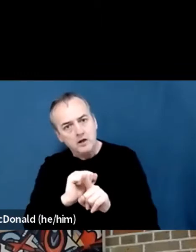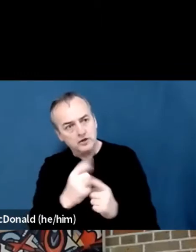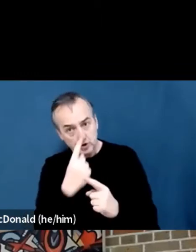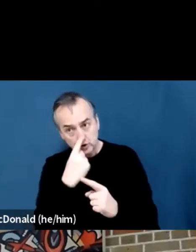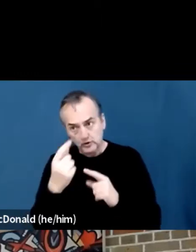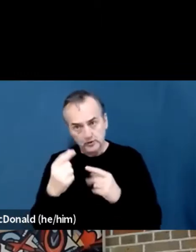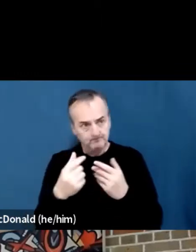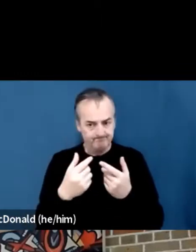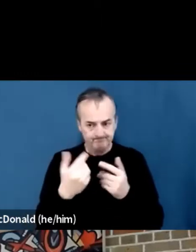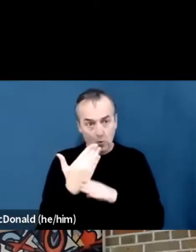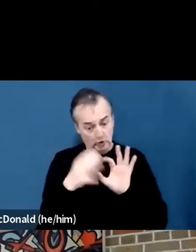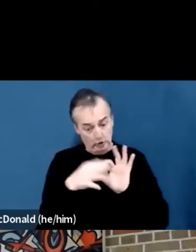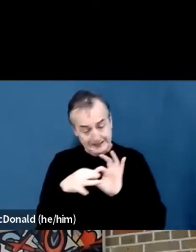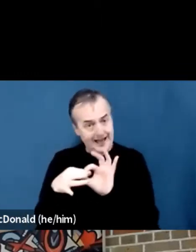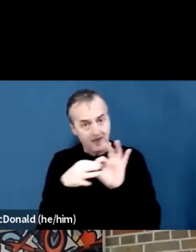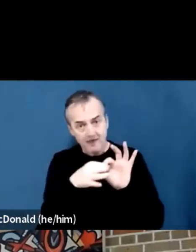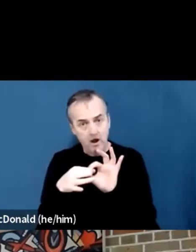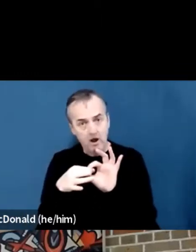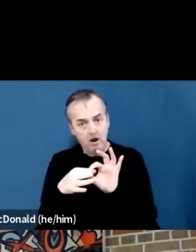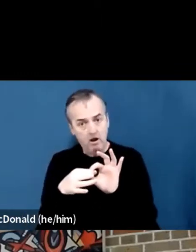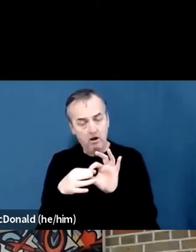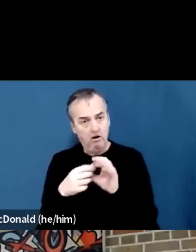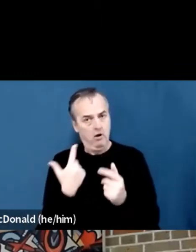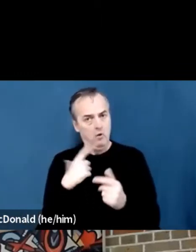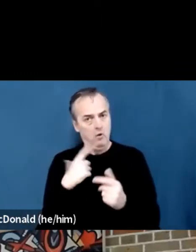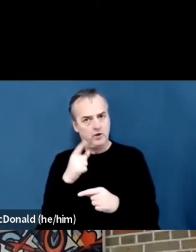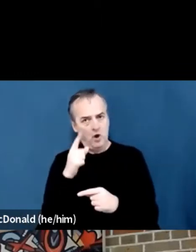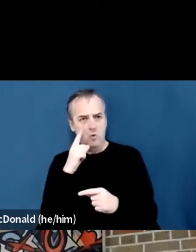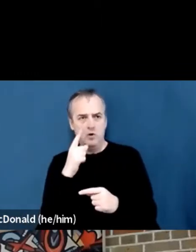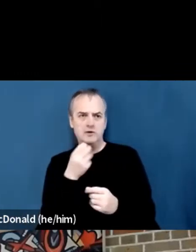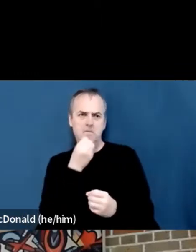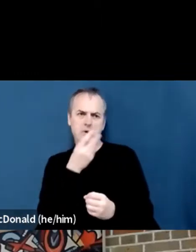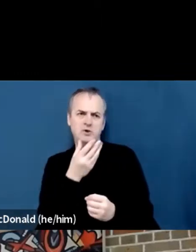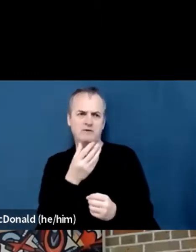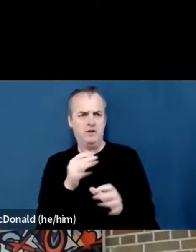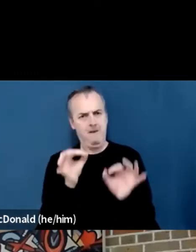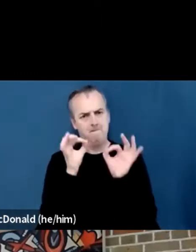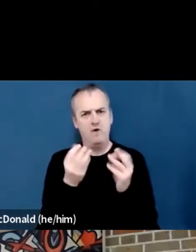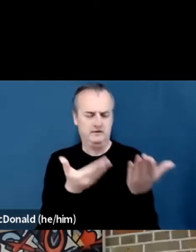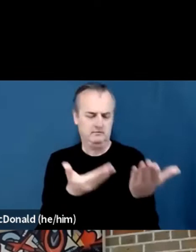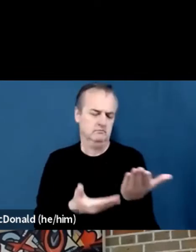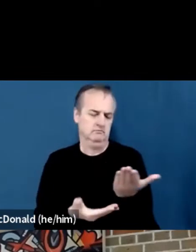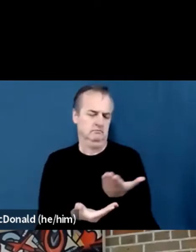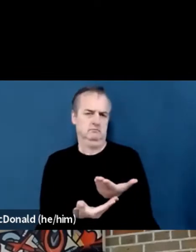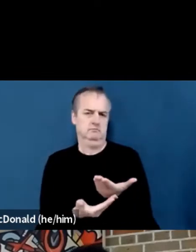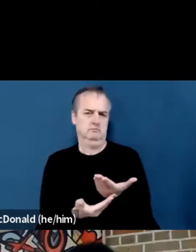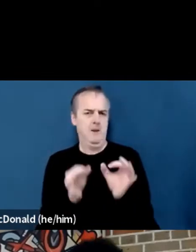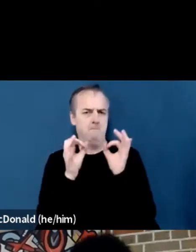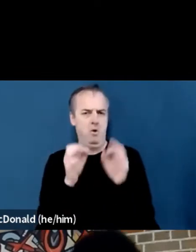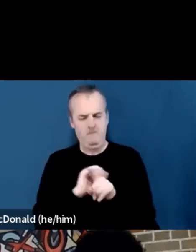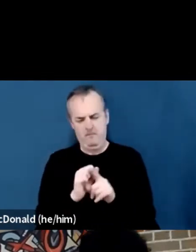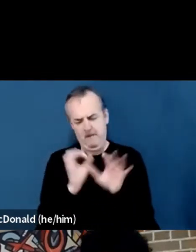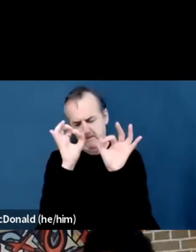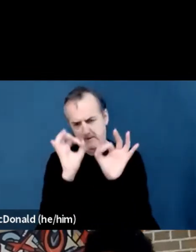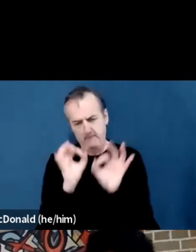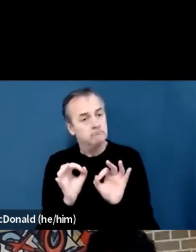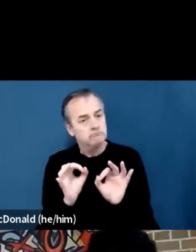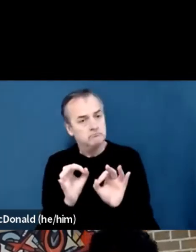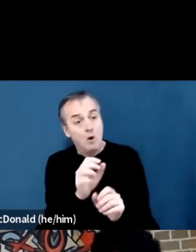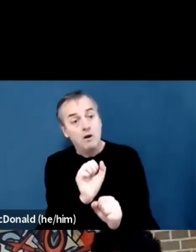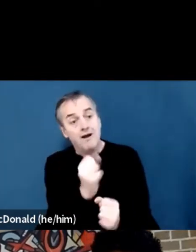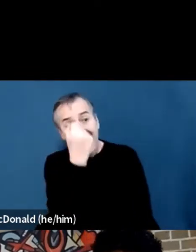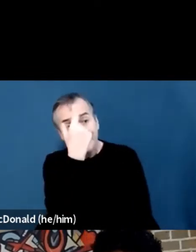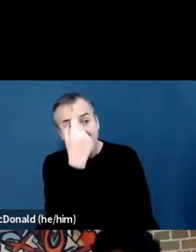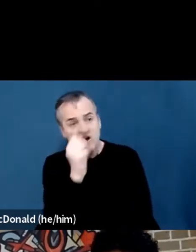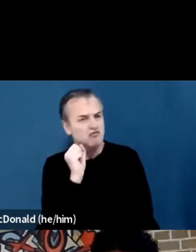a journey. We're not looking for a beautifully polished script that you've been working on. Actually, we're looking for an idea that